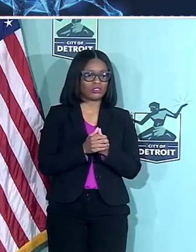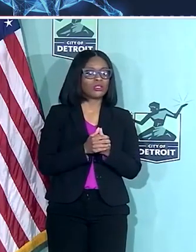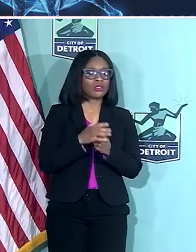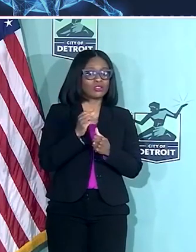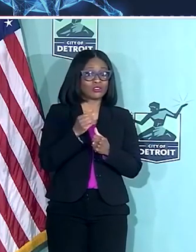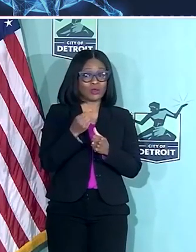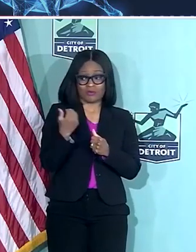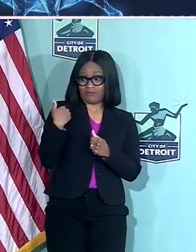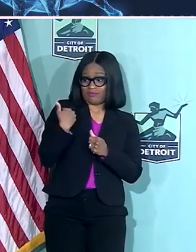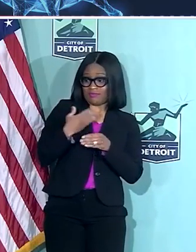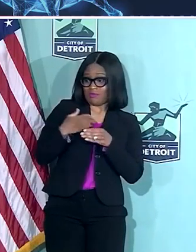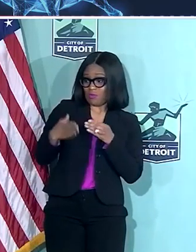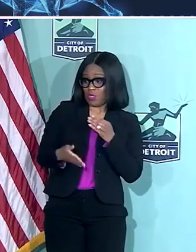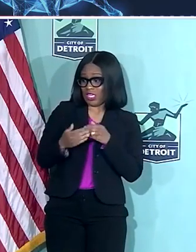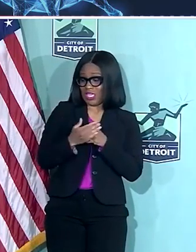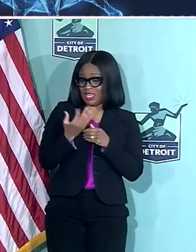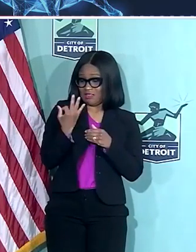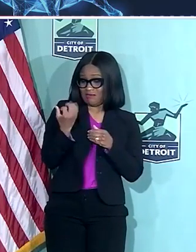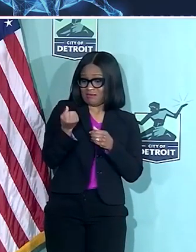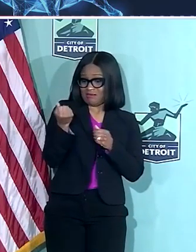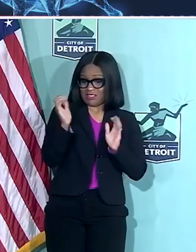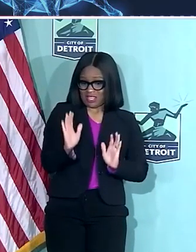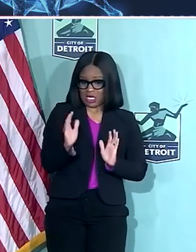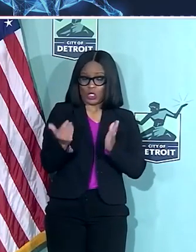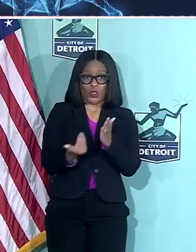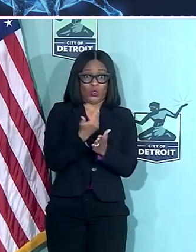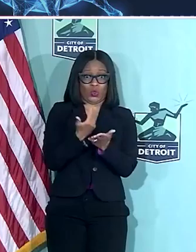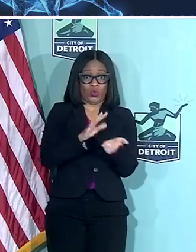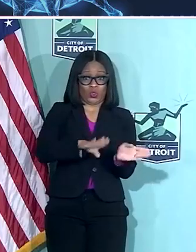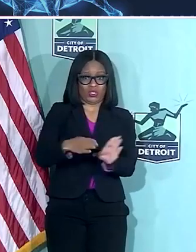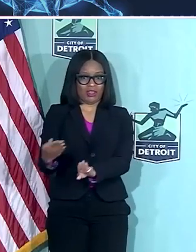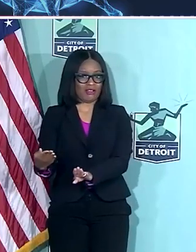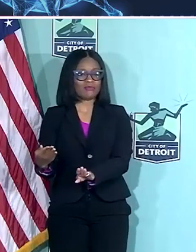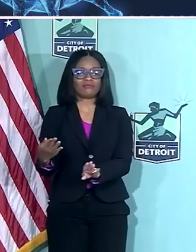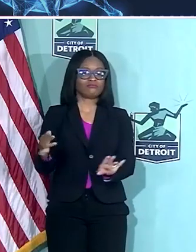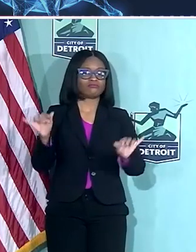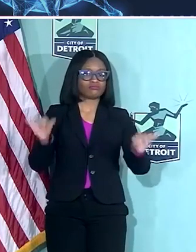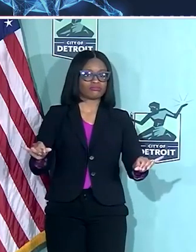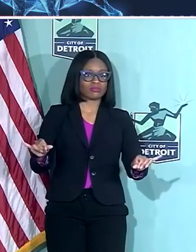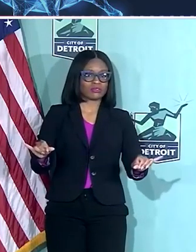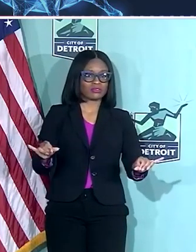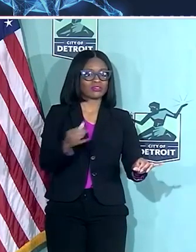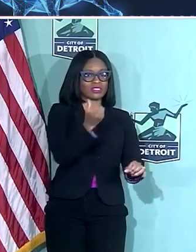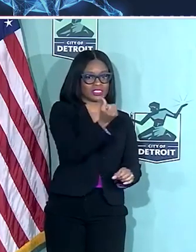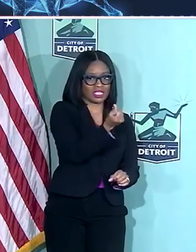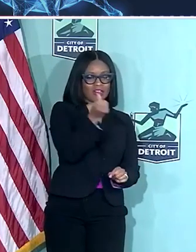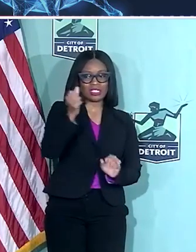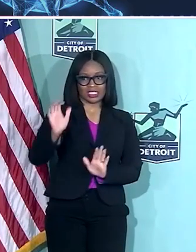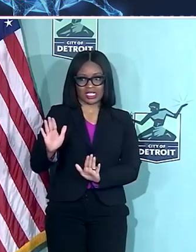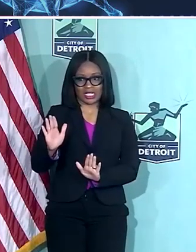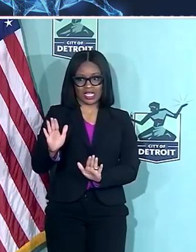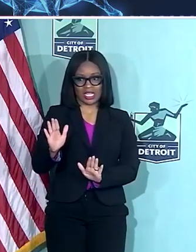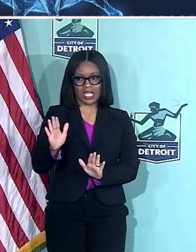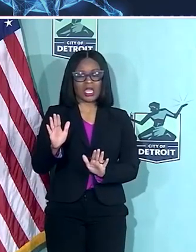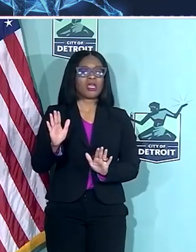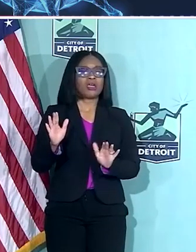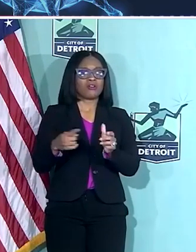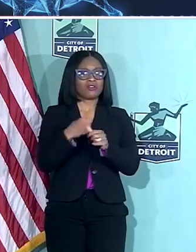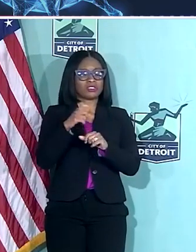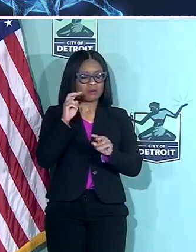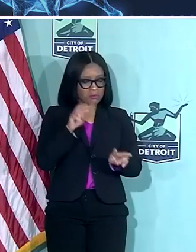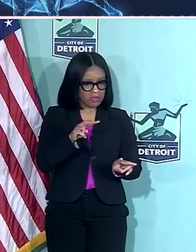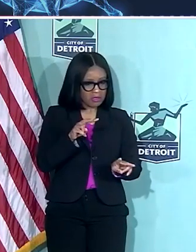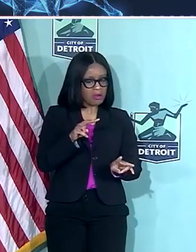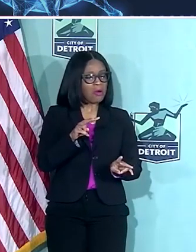the numbers of new reported deaths remain unchanged from Saturday to Sunday. And at first glance, this is really